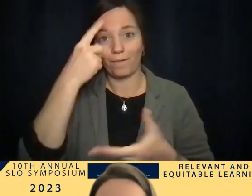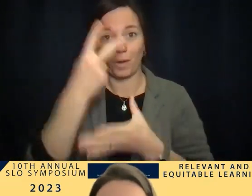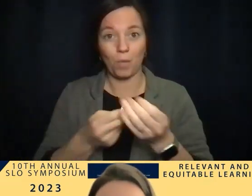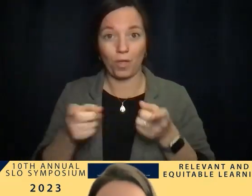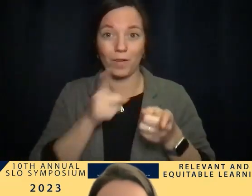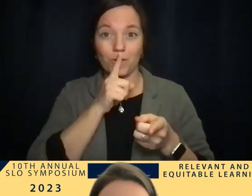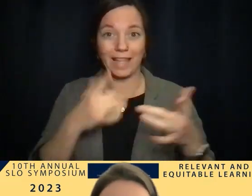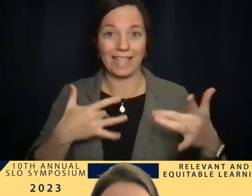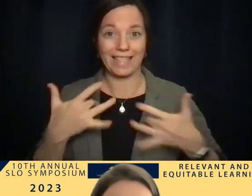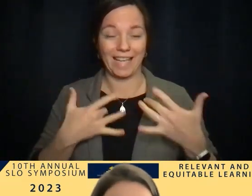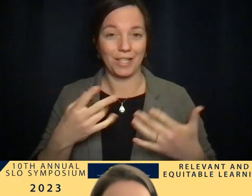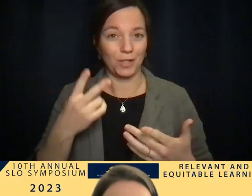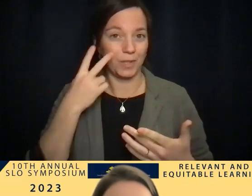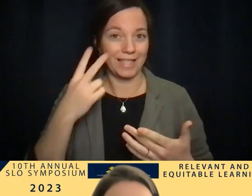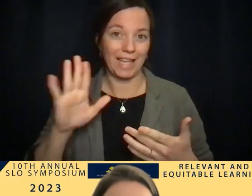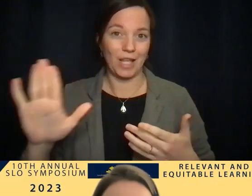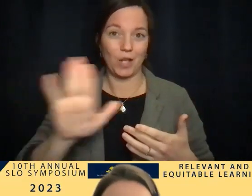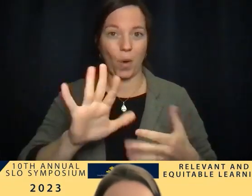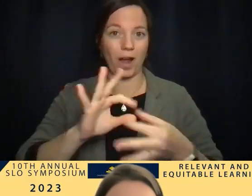really excited to hear some of these updates.